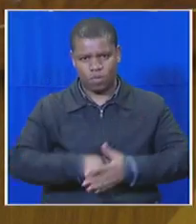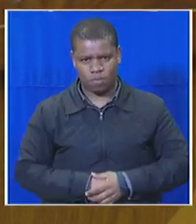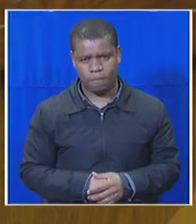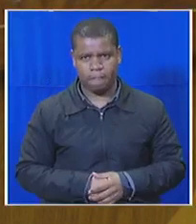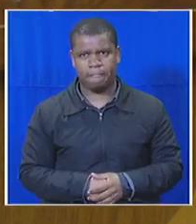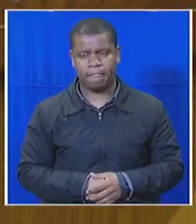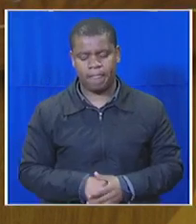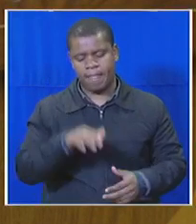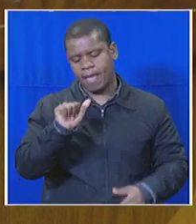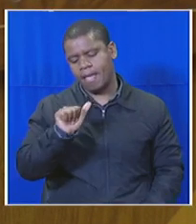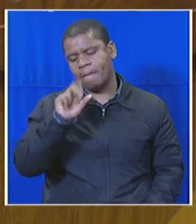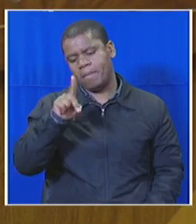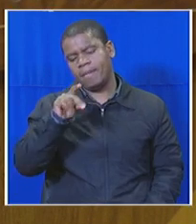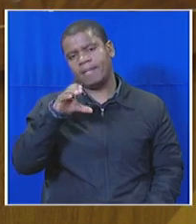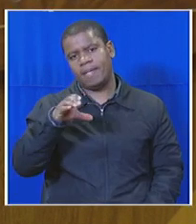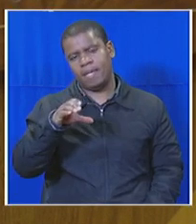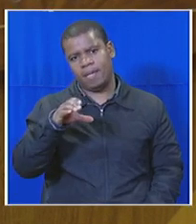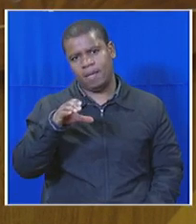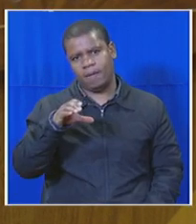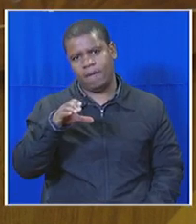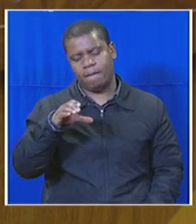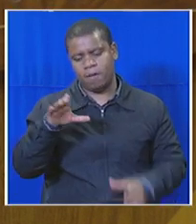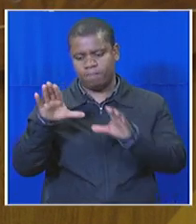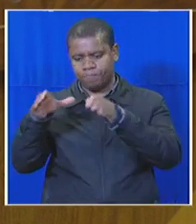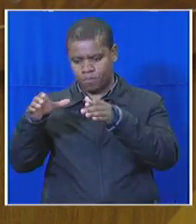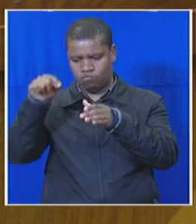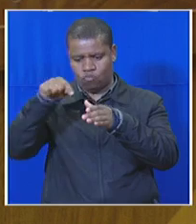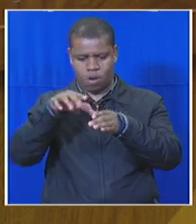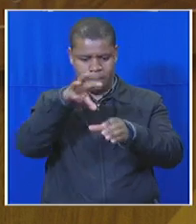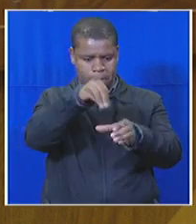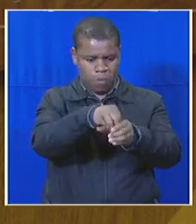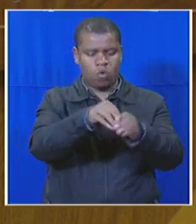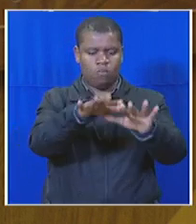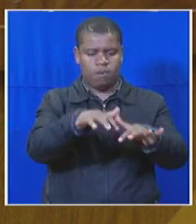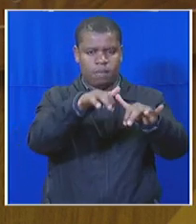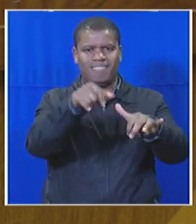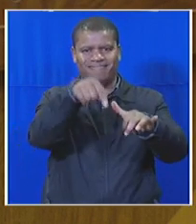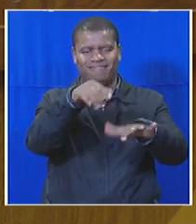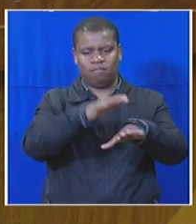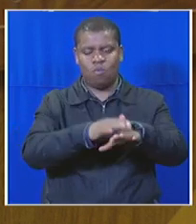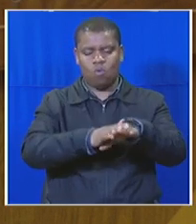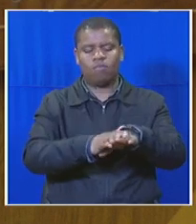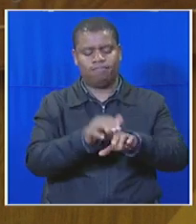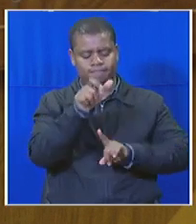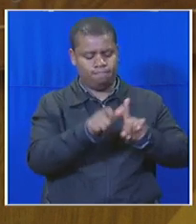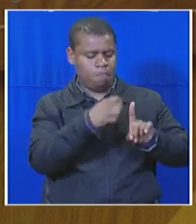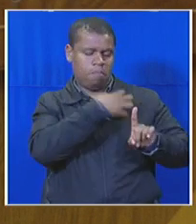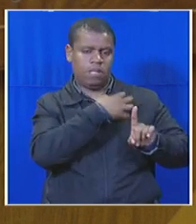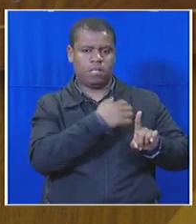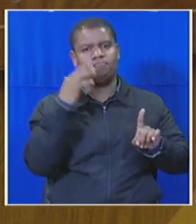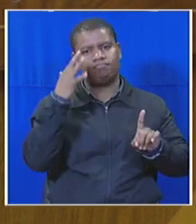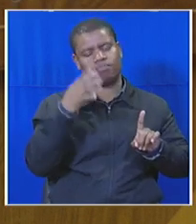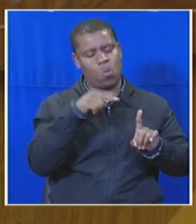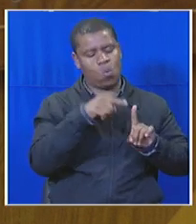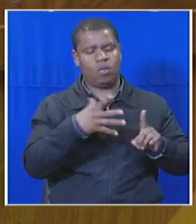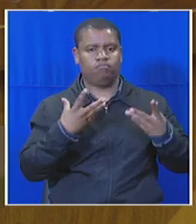The APC joins the House in supporting the statement of the Minister and the